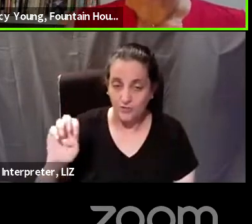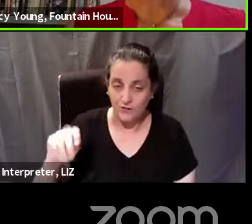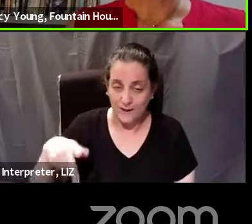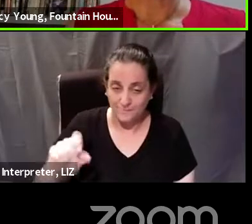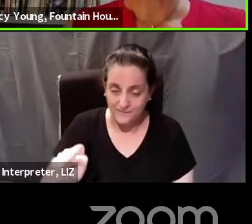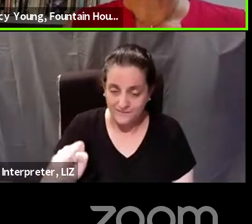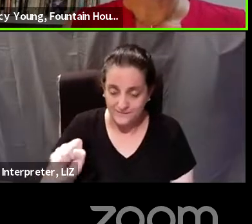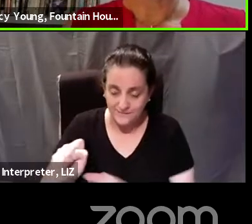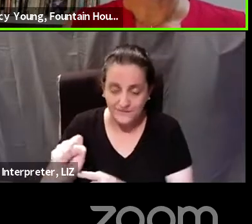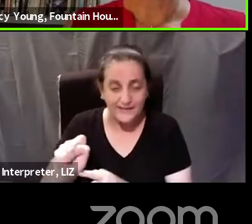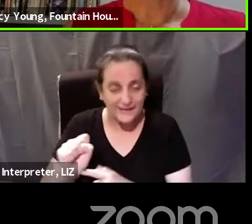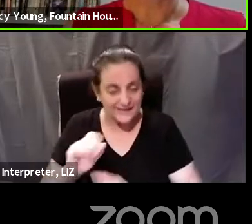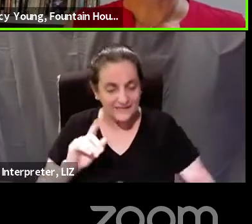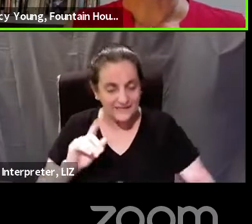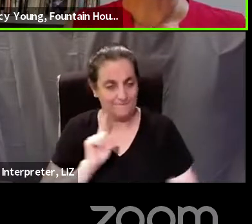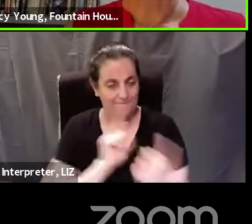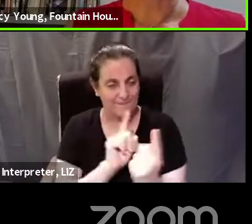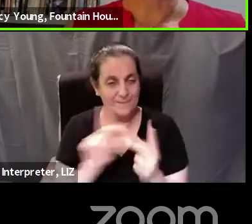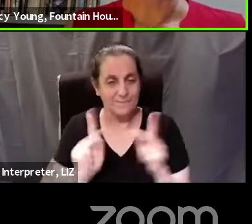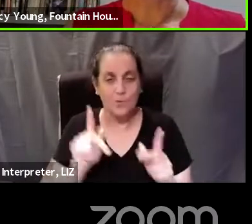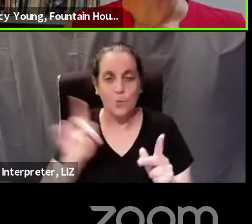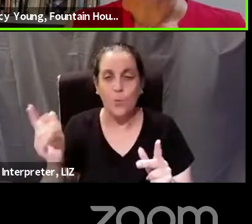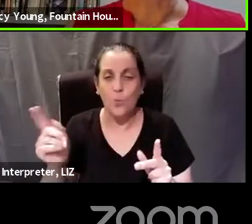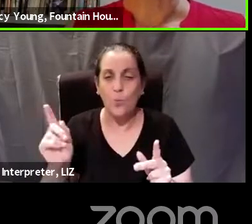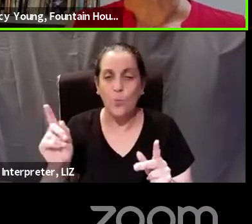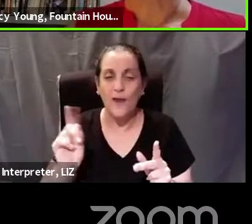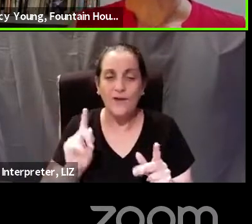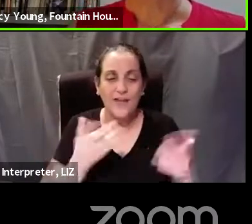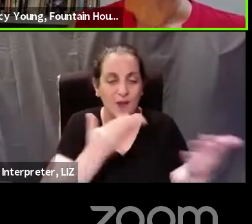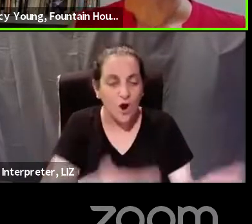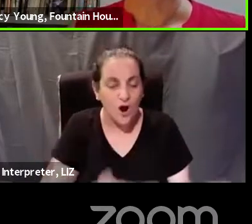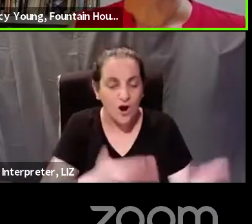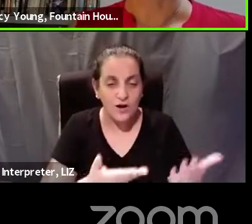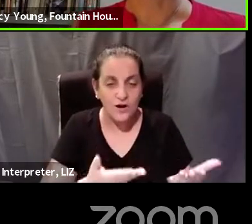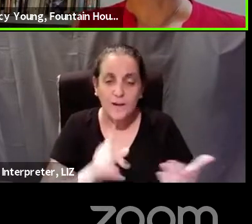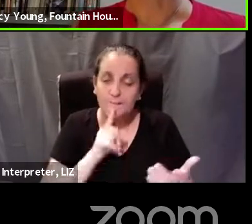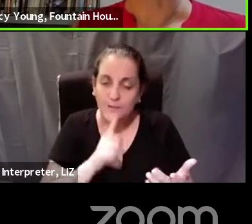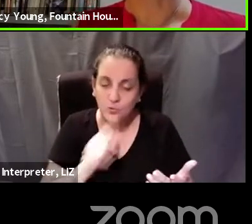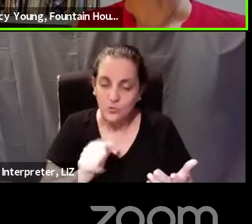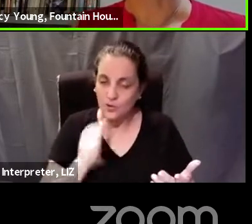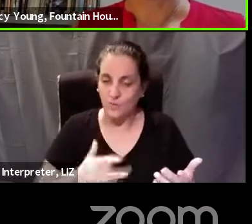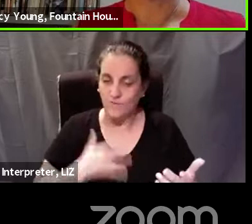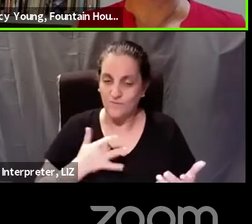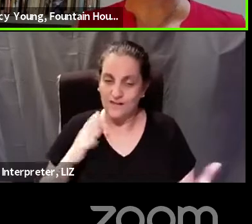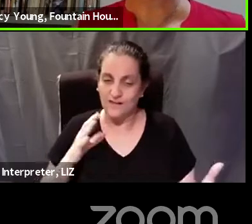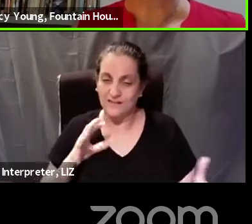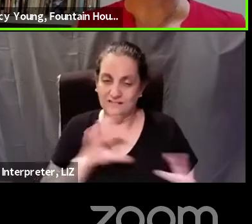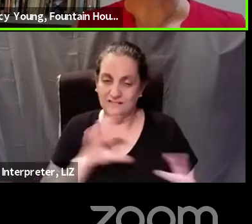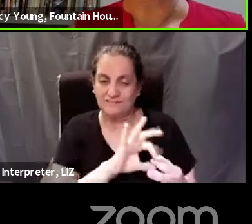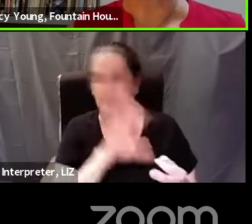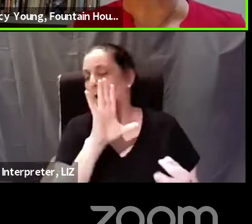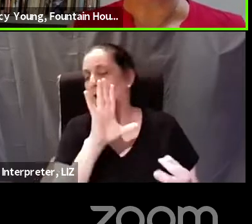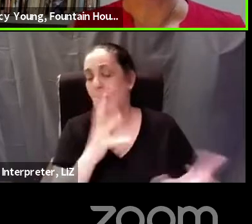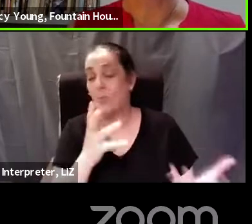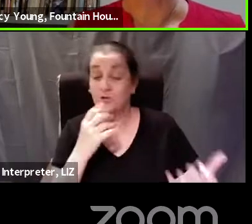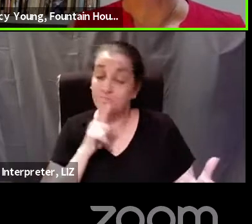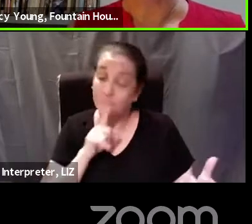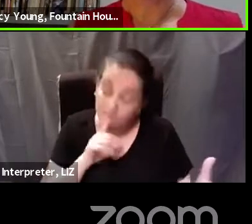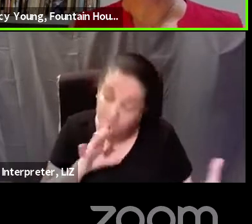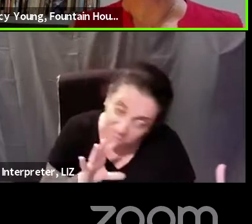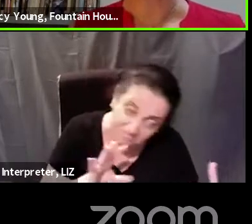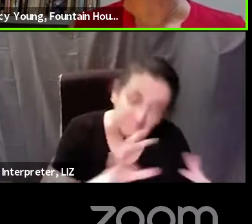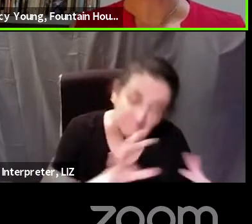basically meet people where they are, to help people from feeling disconnected, and to hopefully, if they feel that they